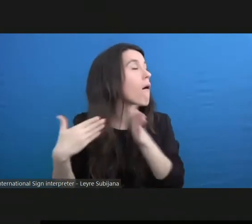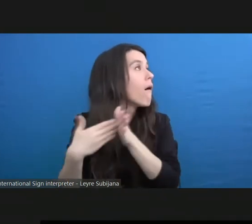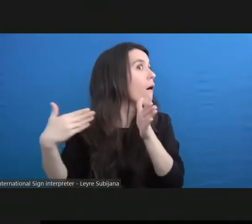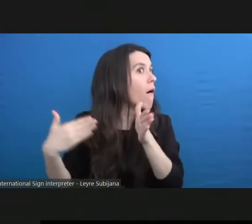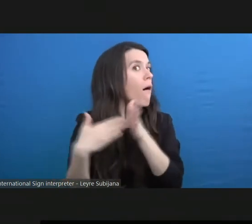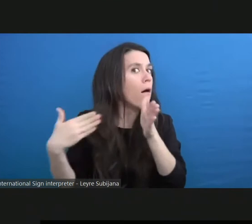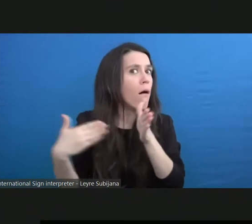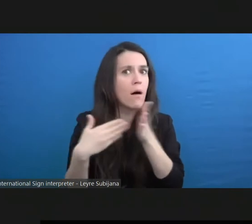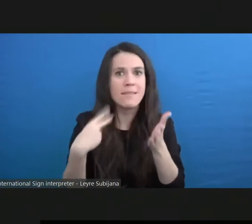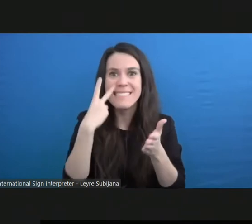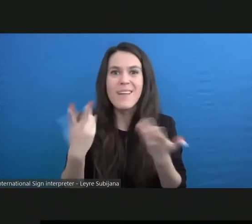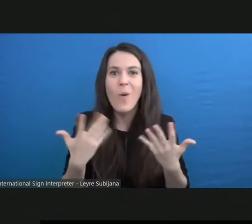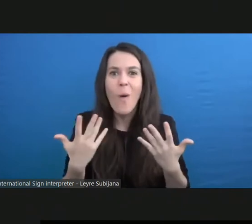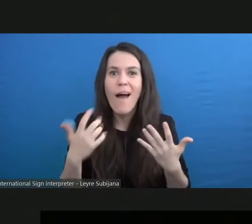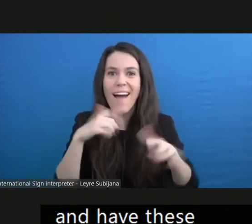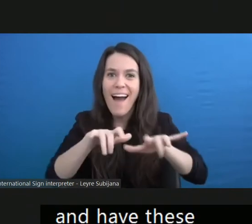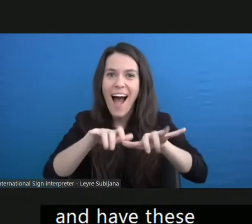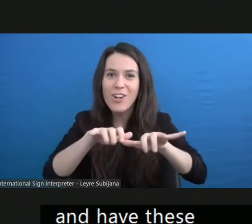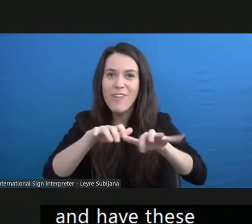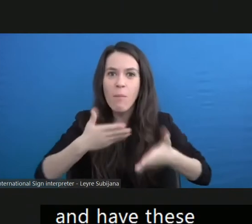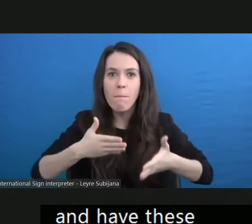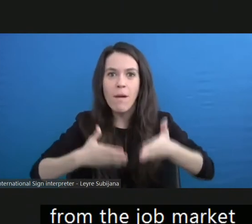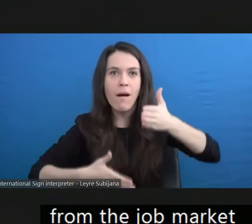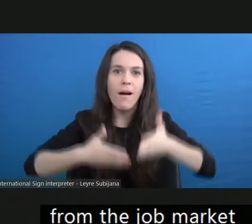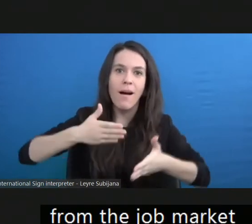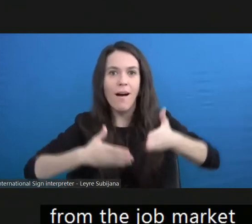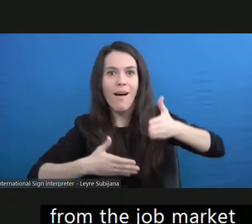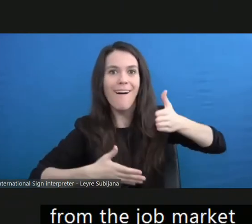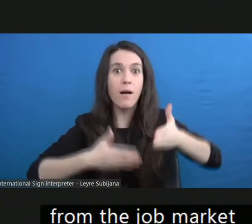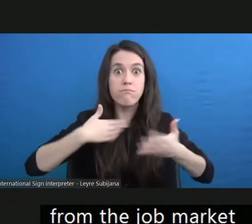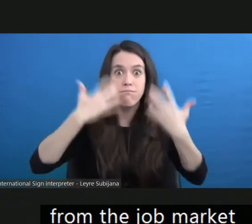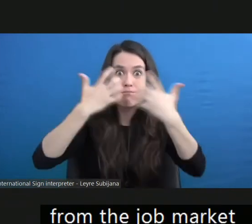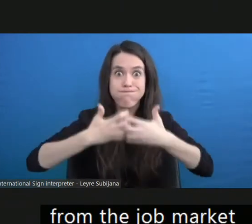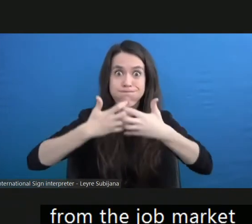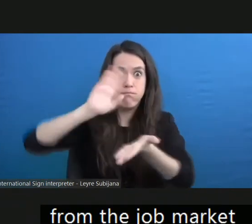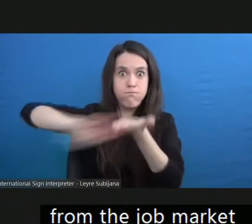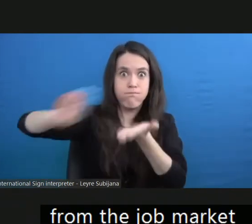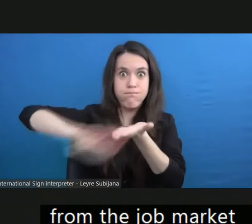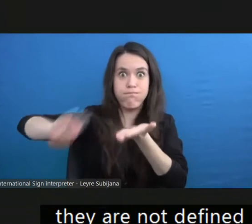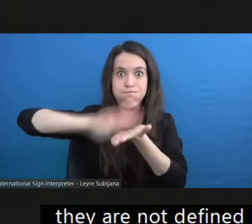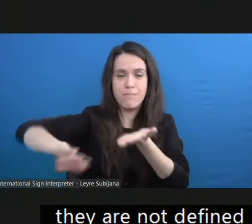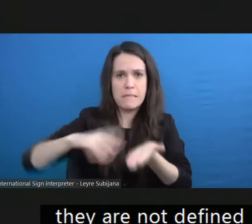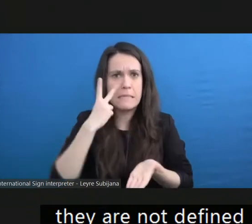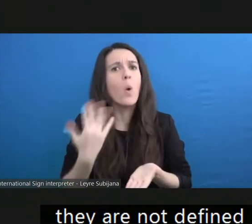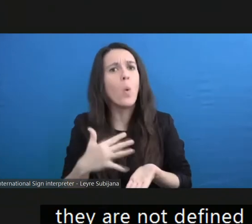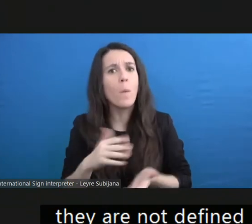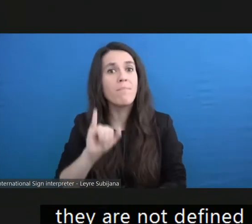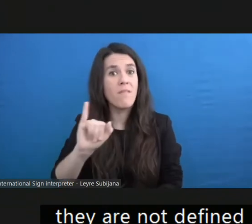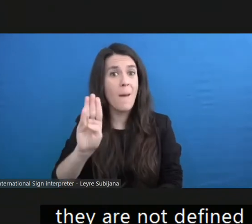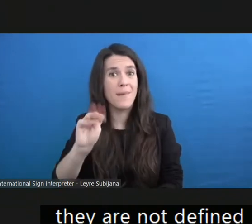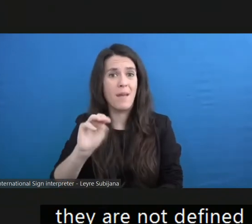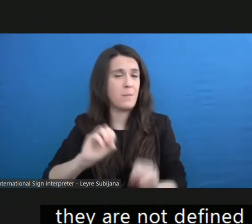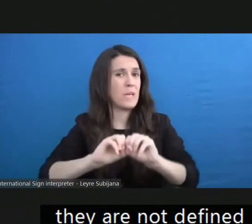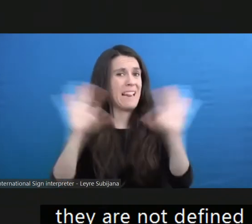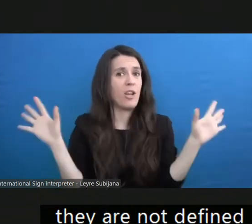the algorithms are not defined appropriately, are not inclusive enough. IBM's position is pretty clear on this